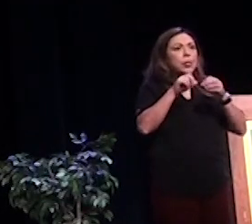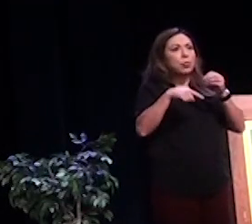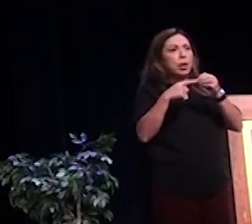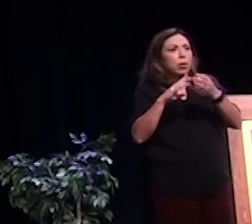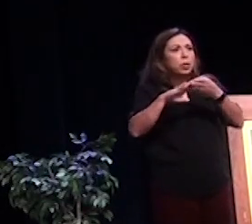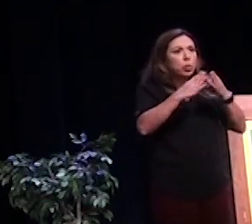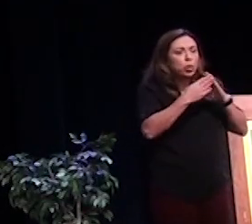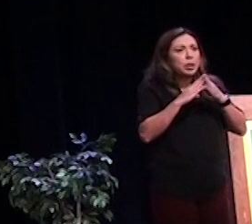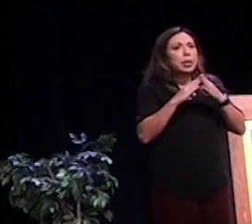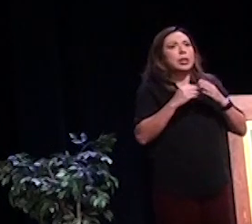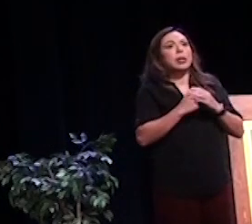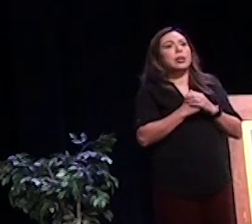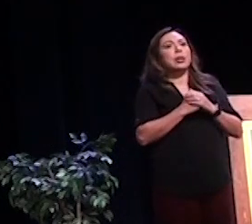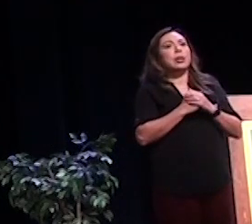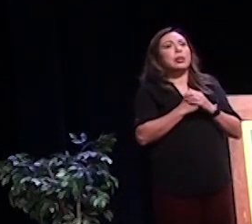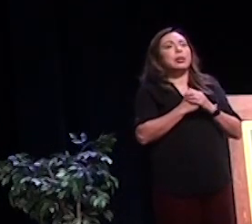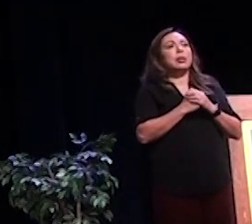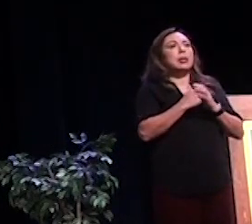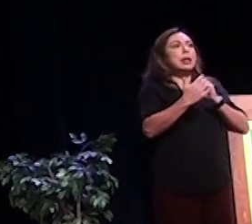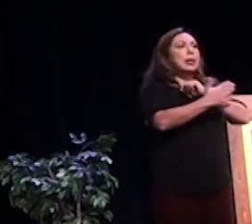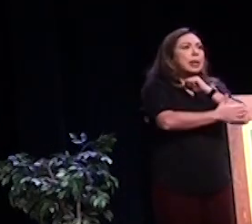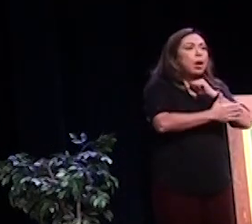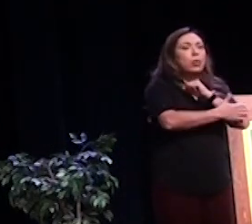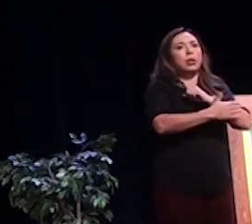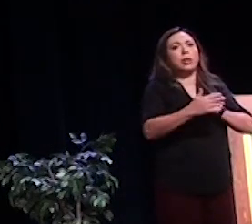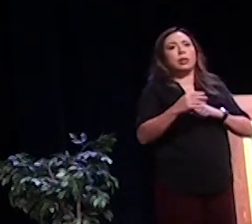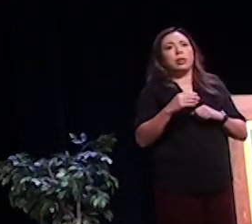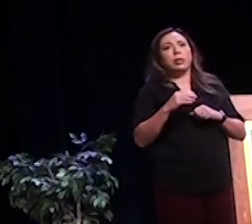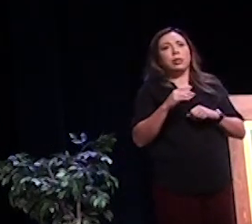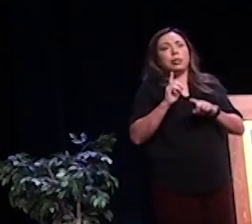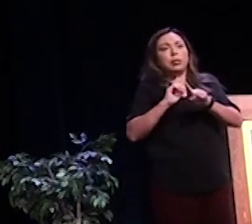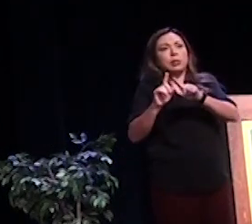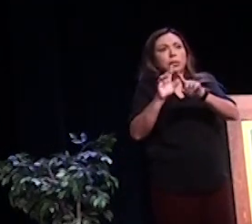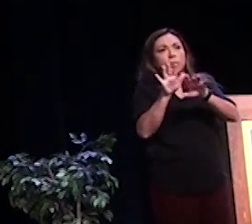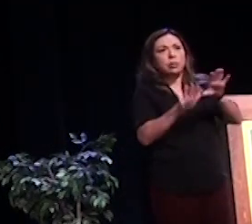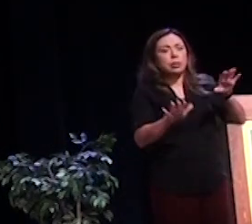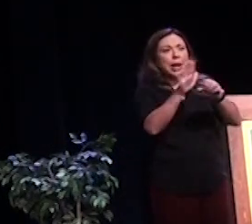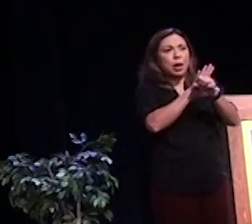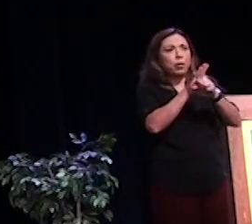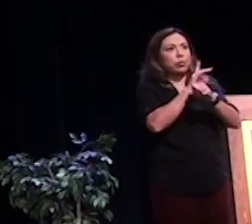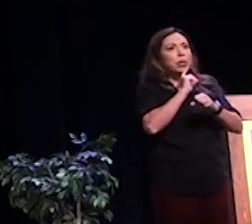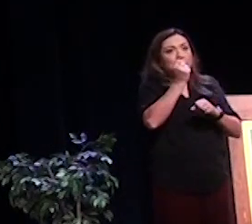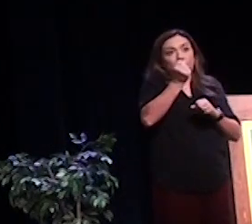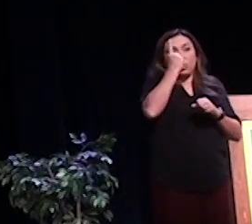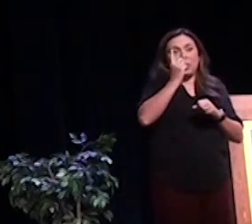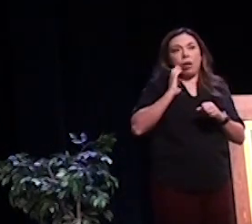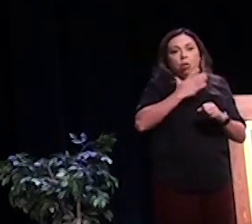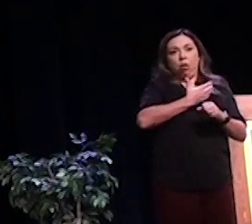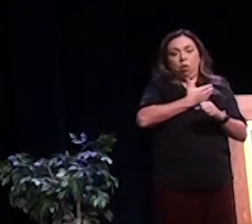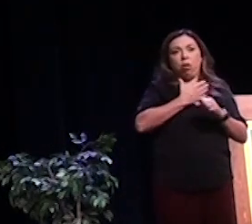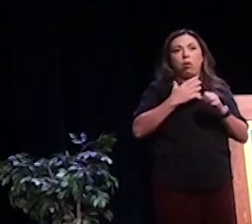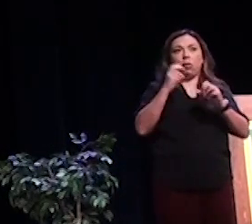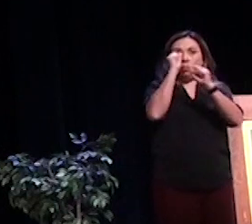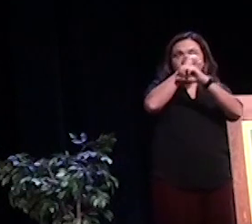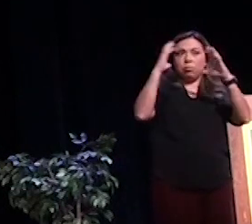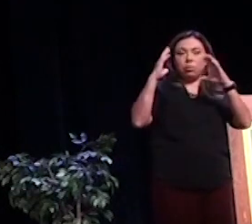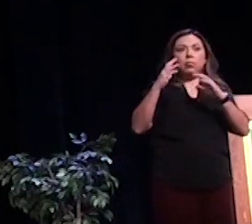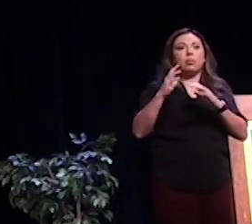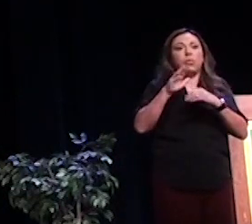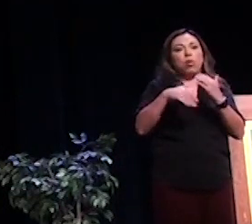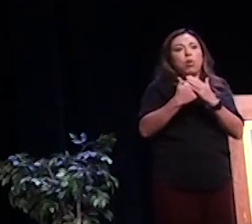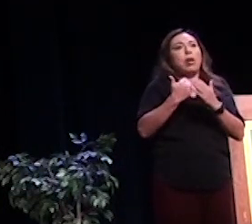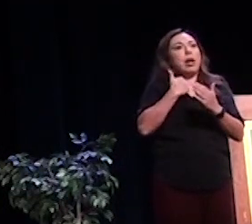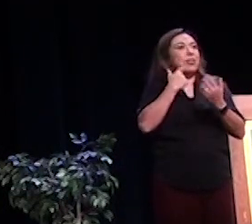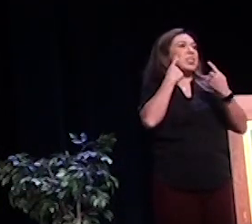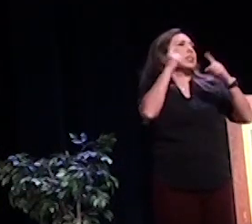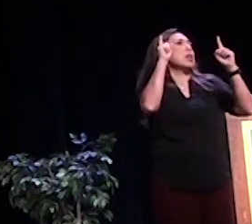from residents to the city, to county, to banks, to really understand the model, and for all of us to walk along to have a very